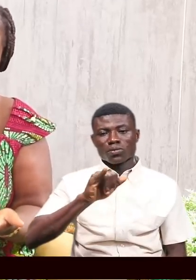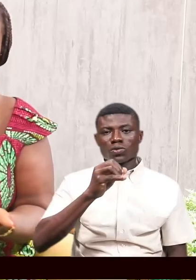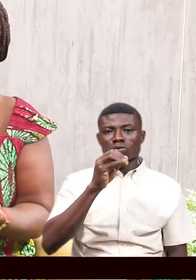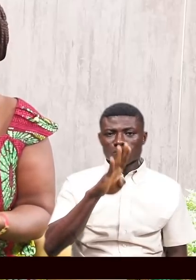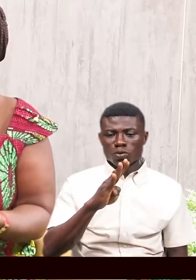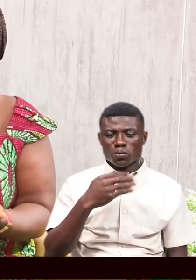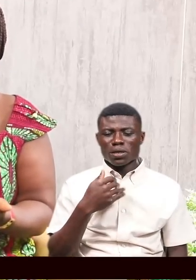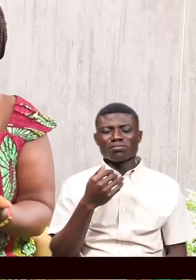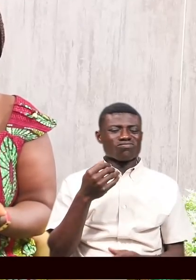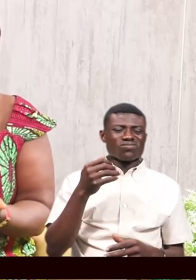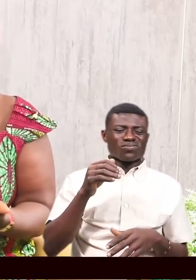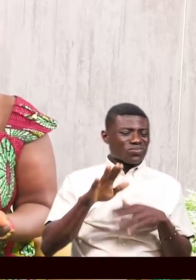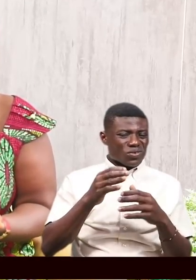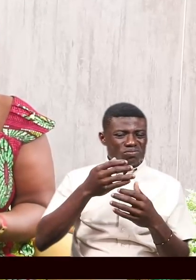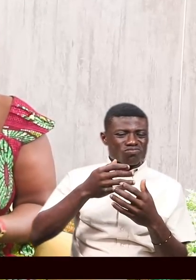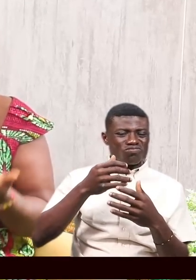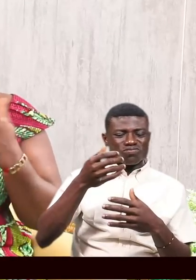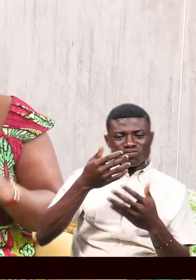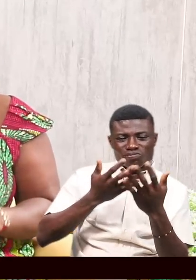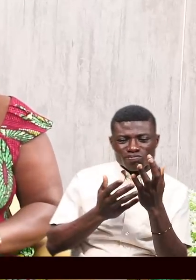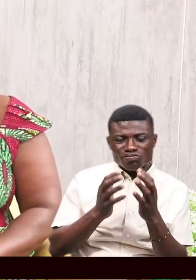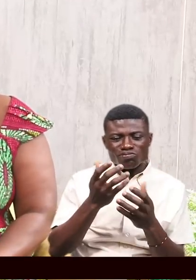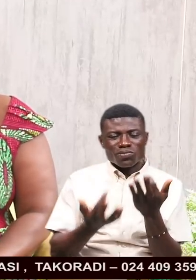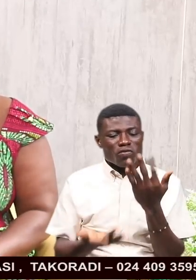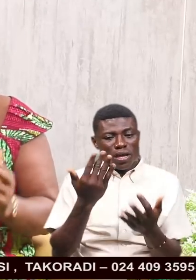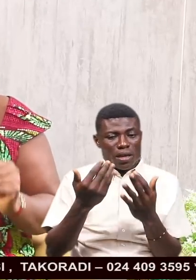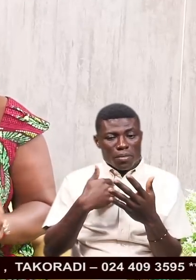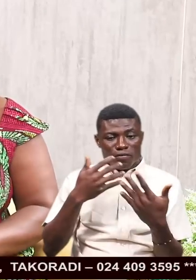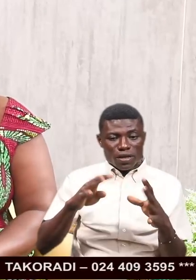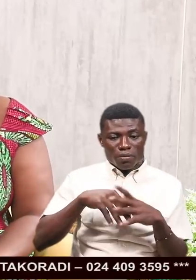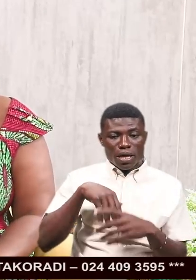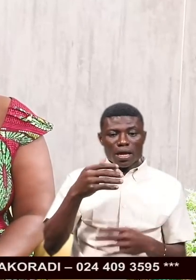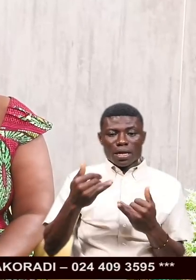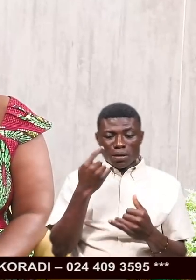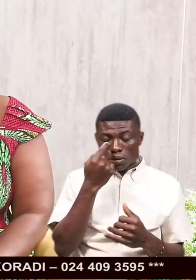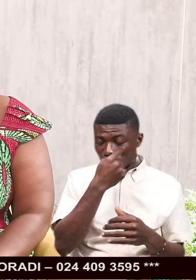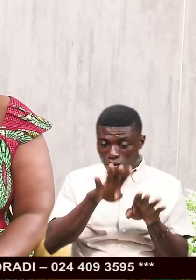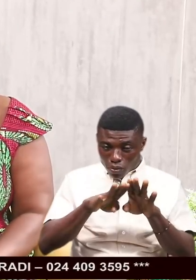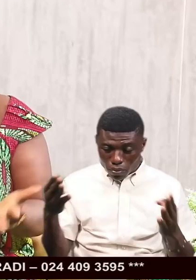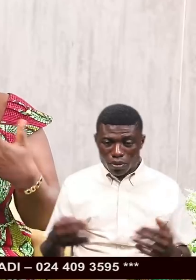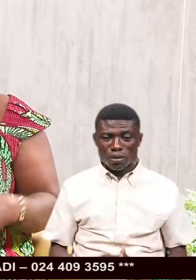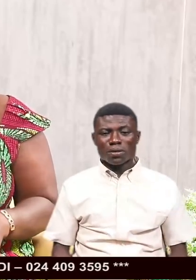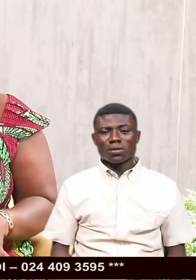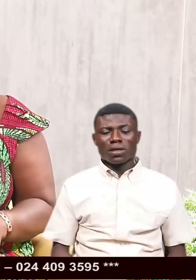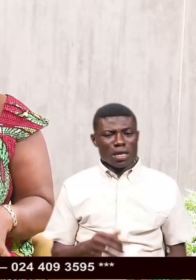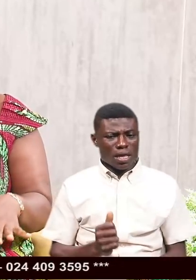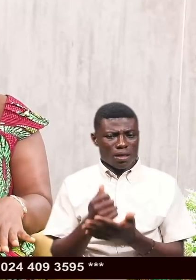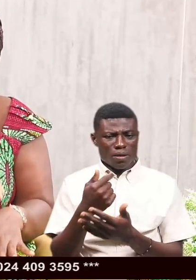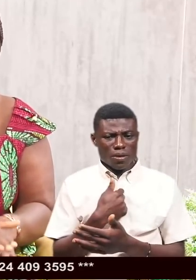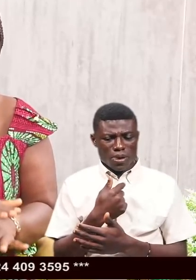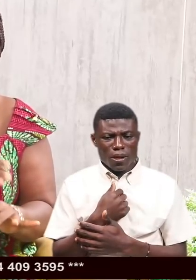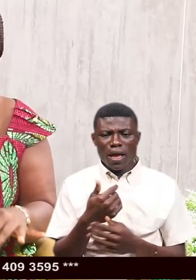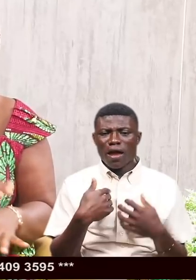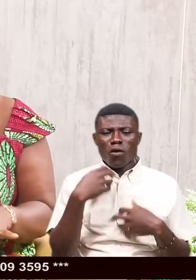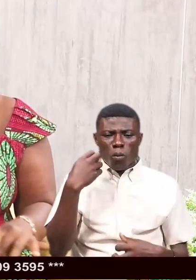ma fa ejem na mi pie ye no maye din meni ada ho aboa me mi